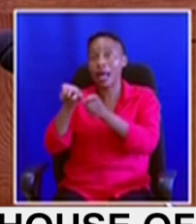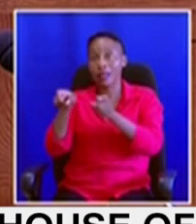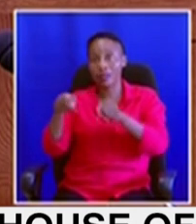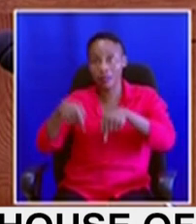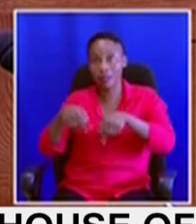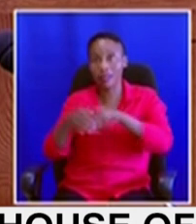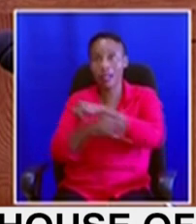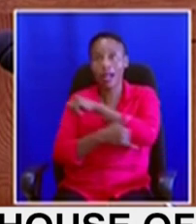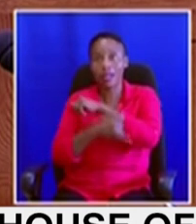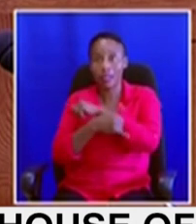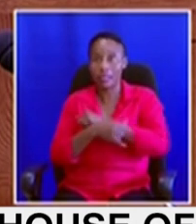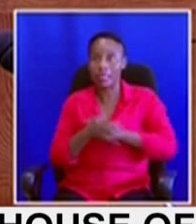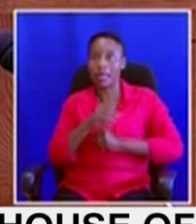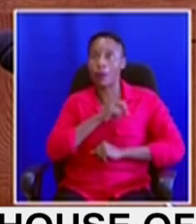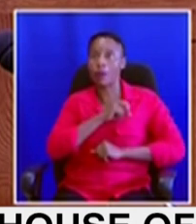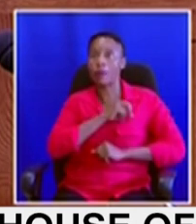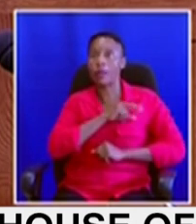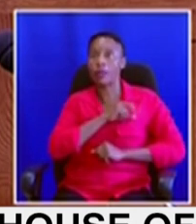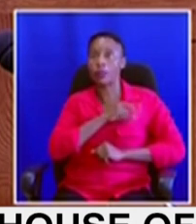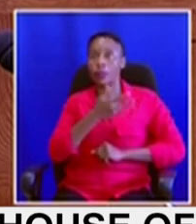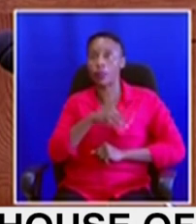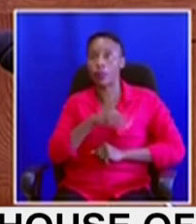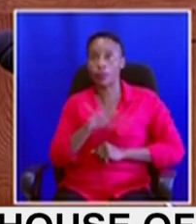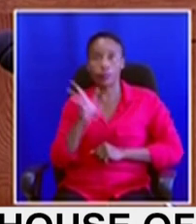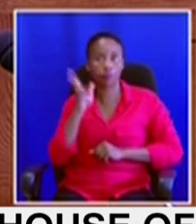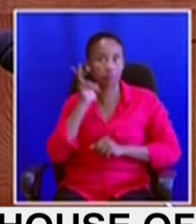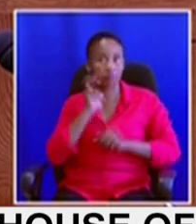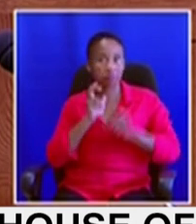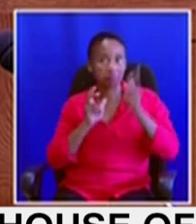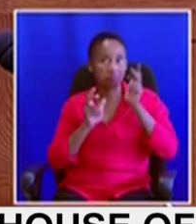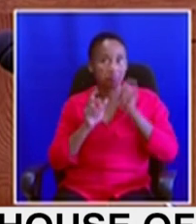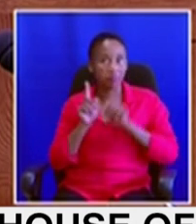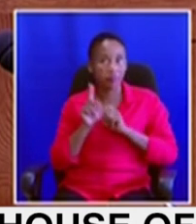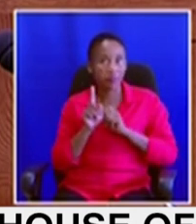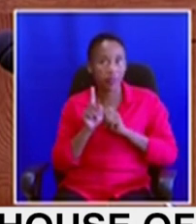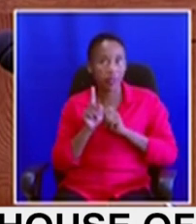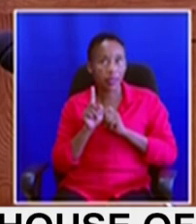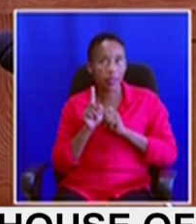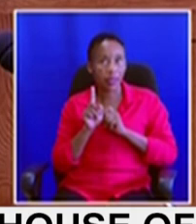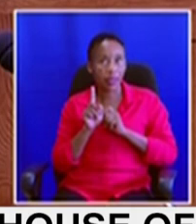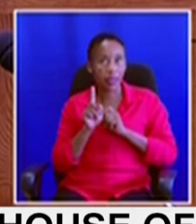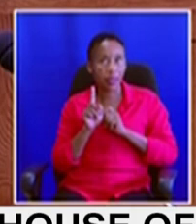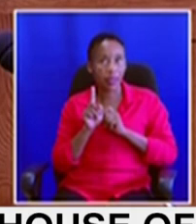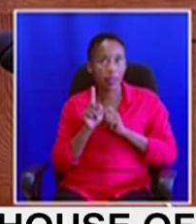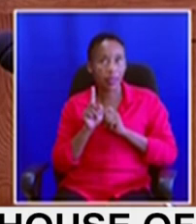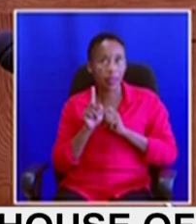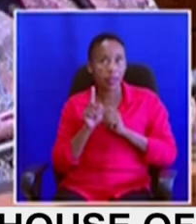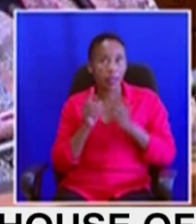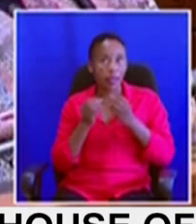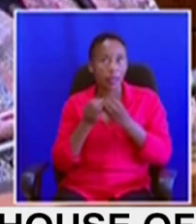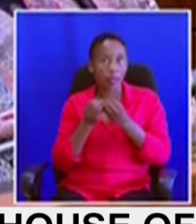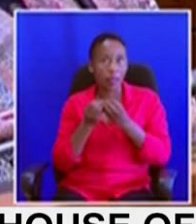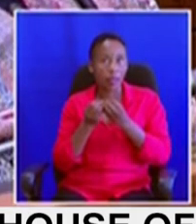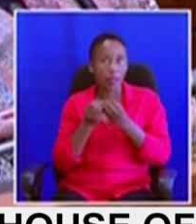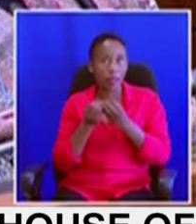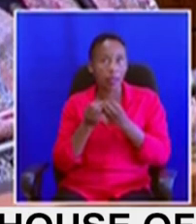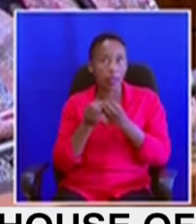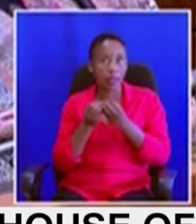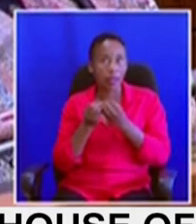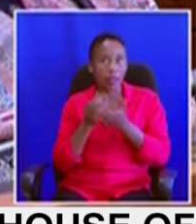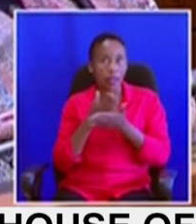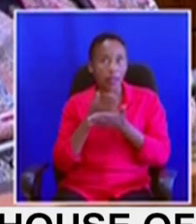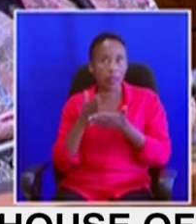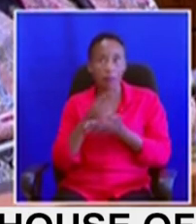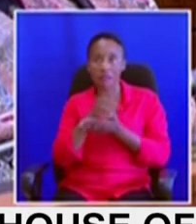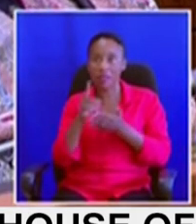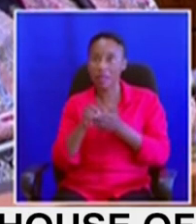It pains one when we hear that they all don't come back. Most of them rather don't, some of them don't